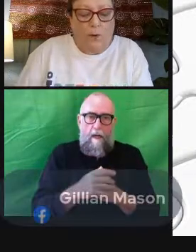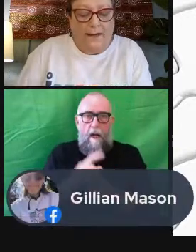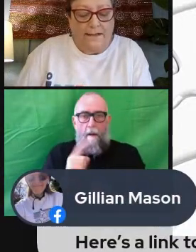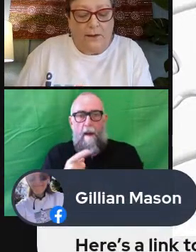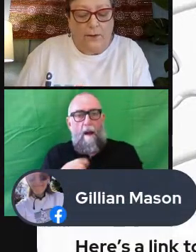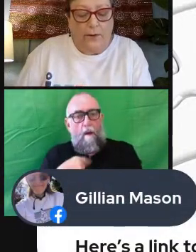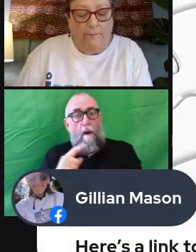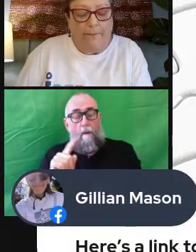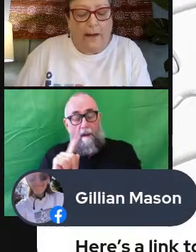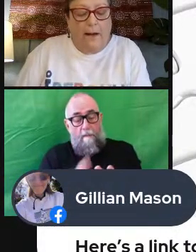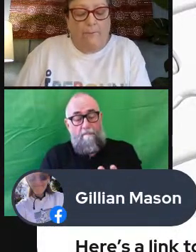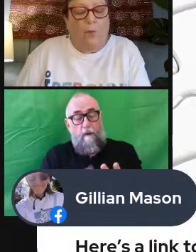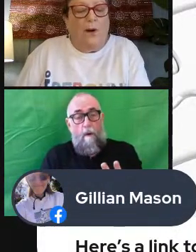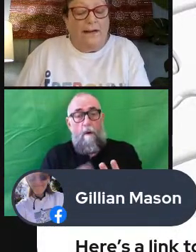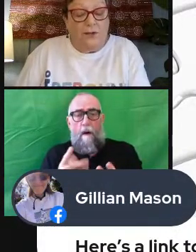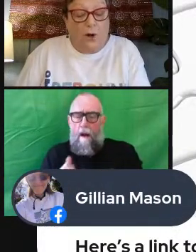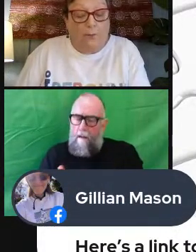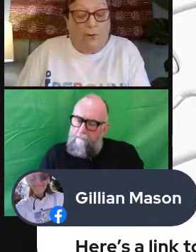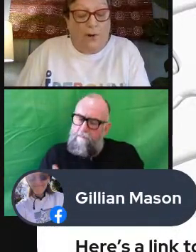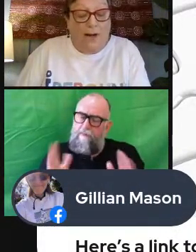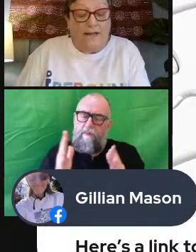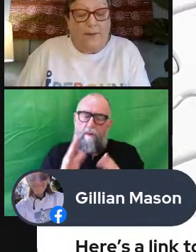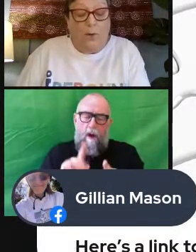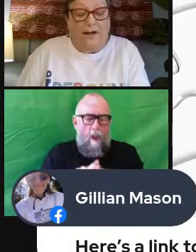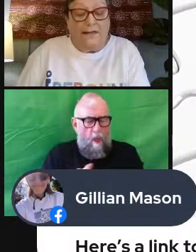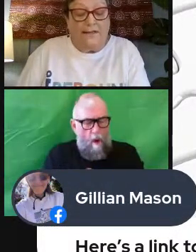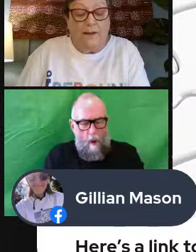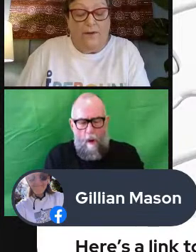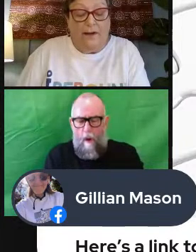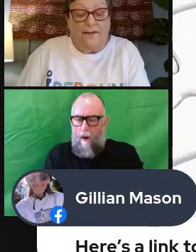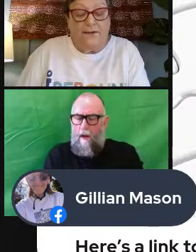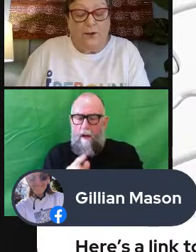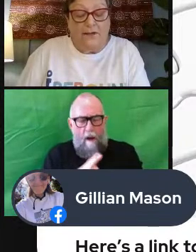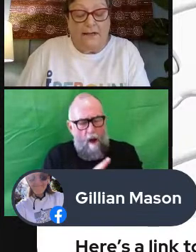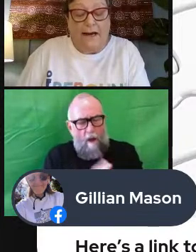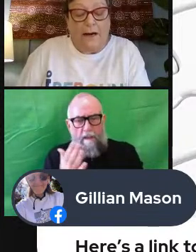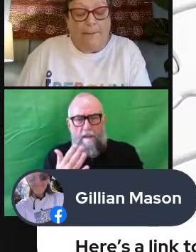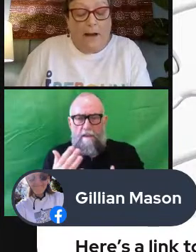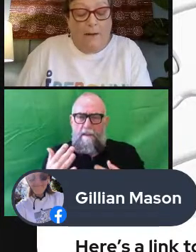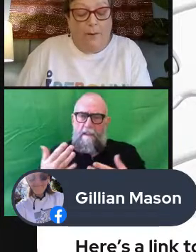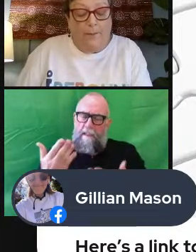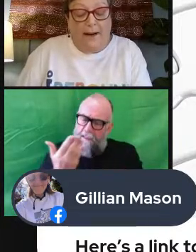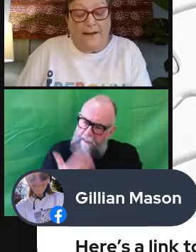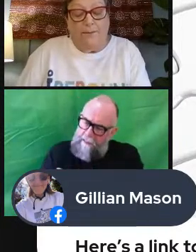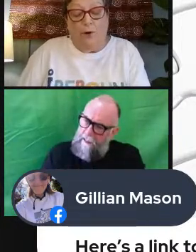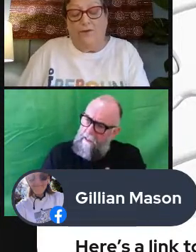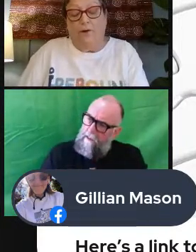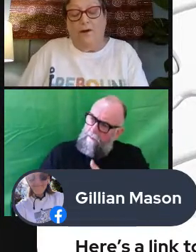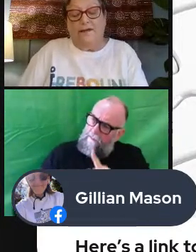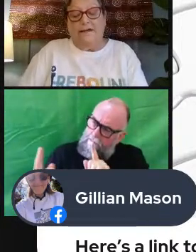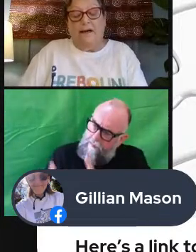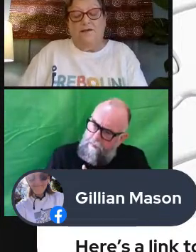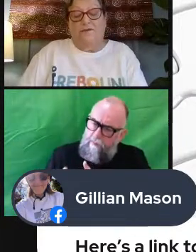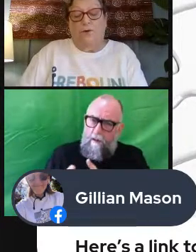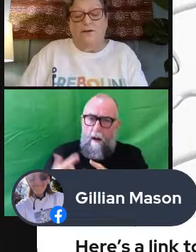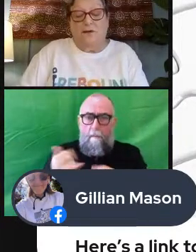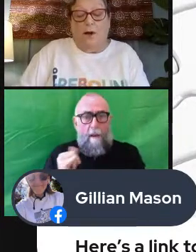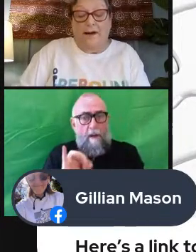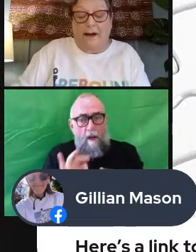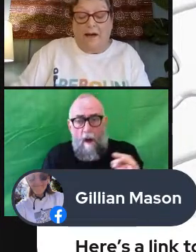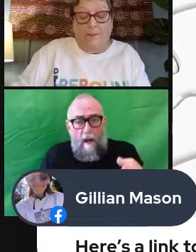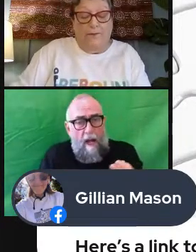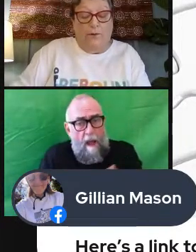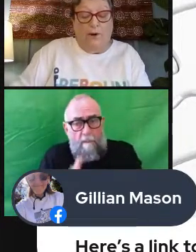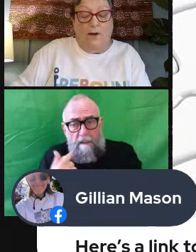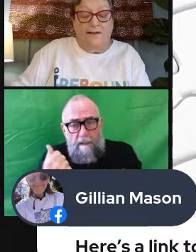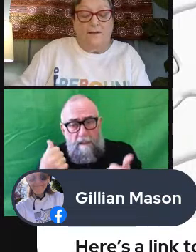authentic, and willing to learn. Be willing to compromise, be willing to sit with uncertainty, be prepared to modify the details of your